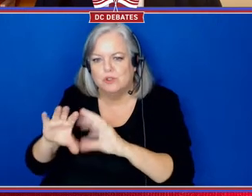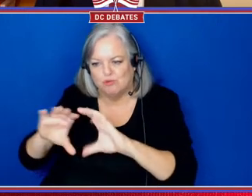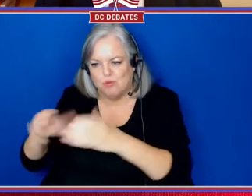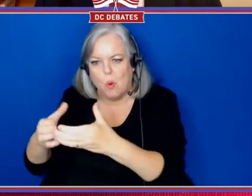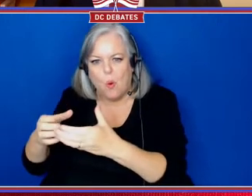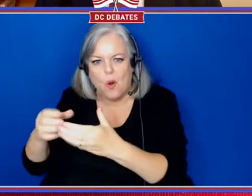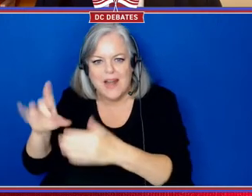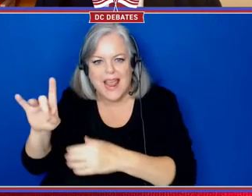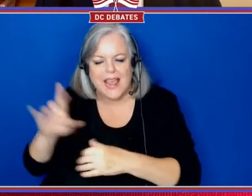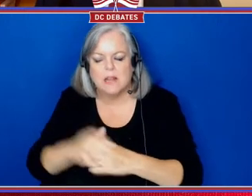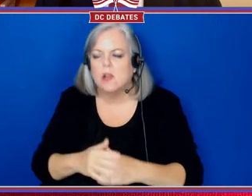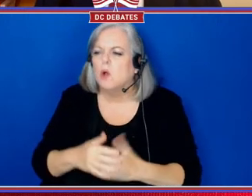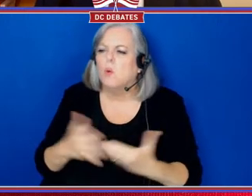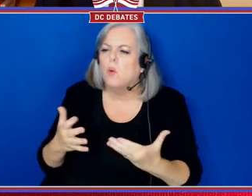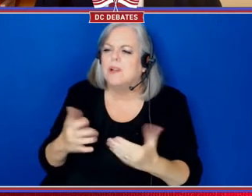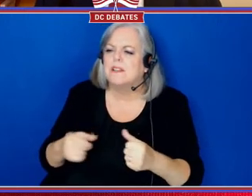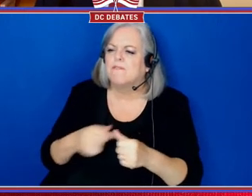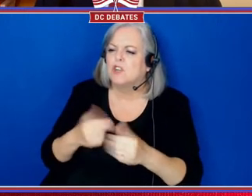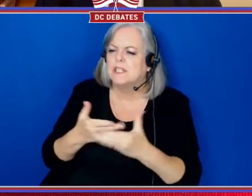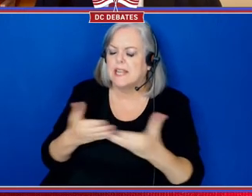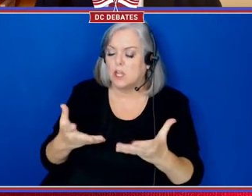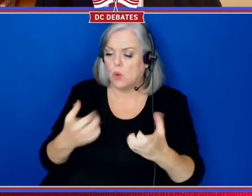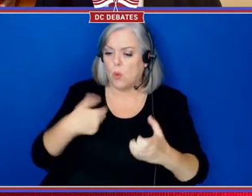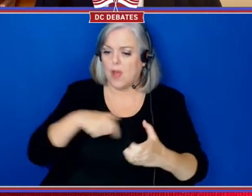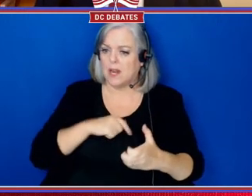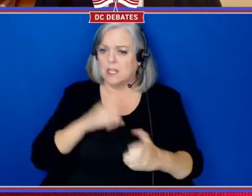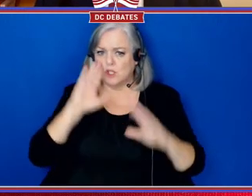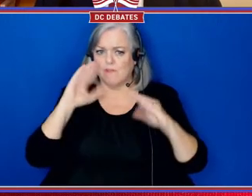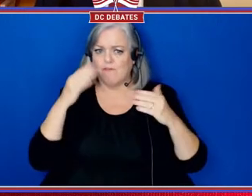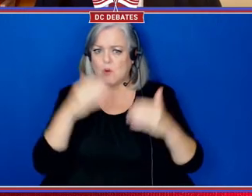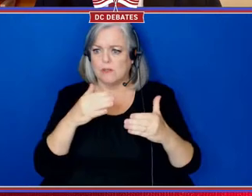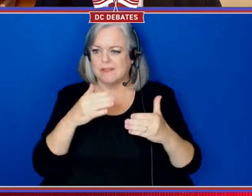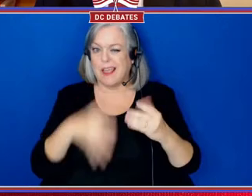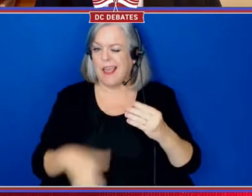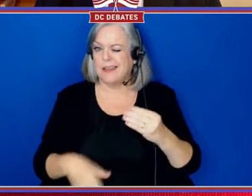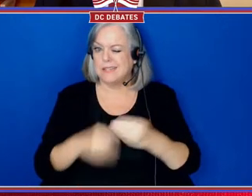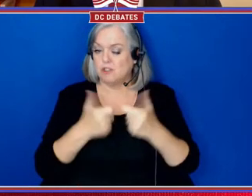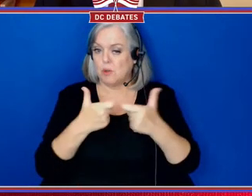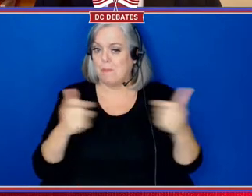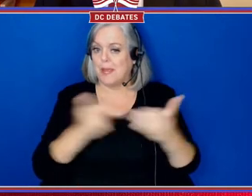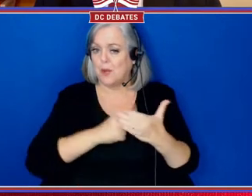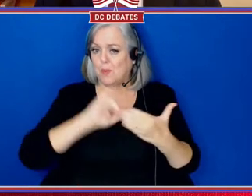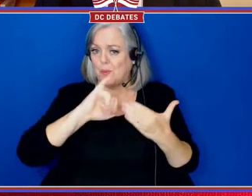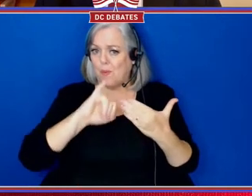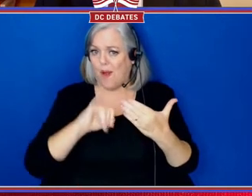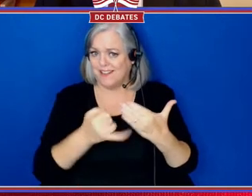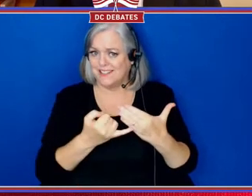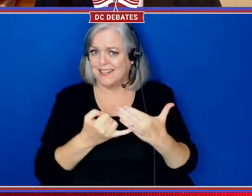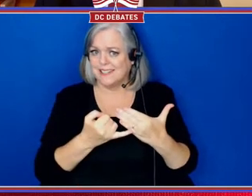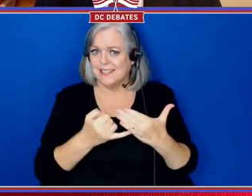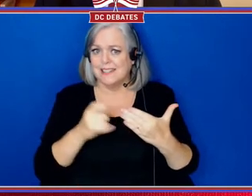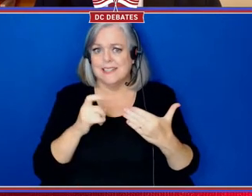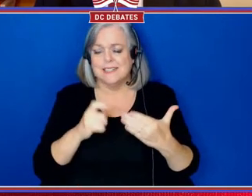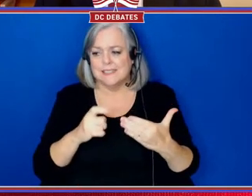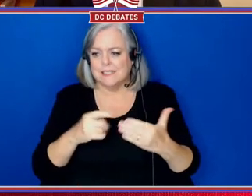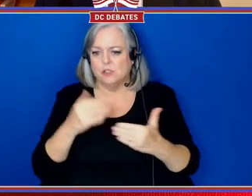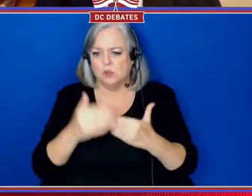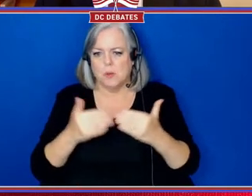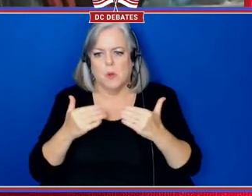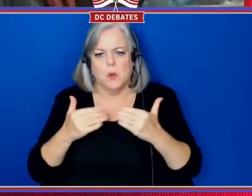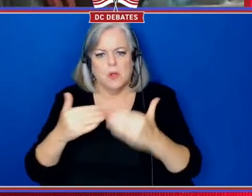to focus on, additional big projects that need to get unstuck or moved in Ward 8?